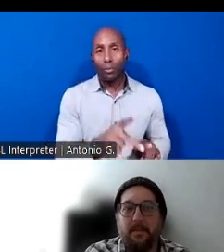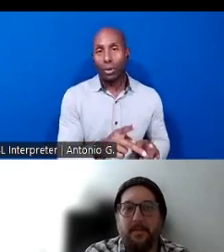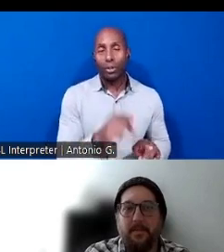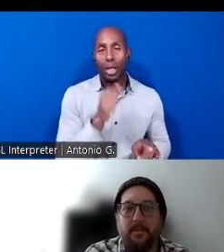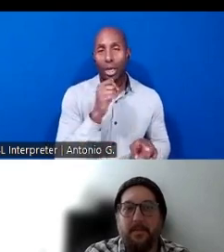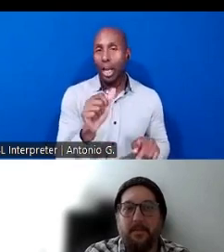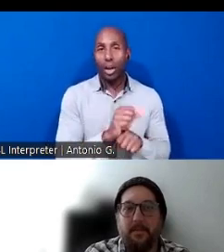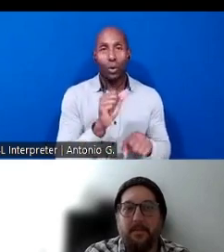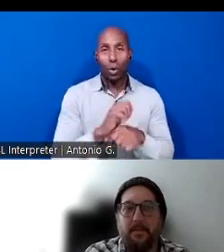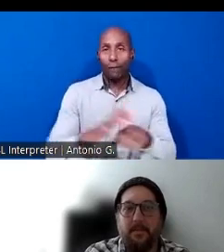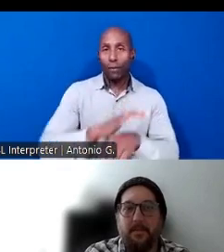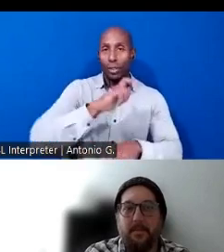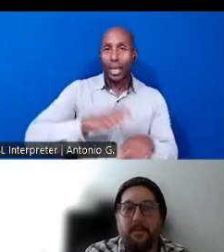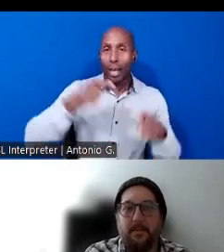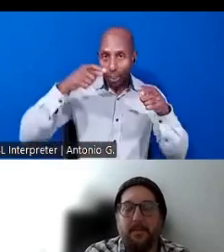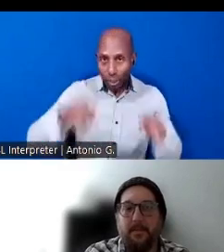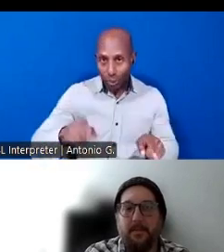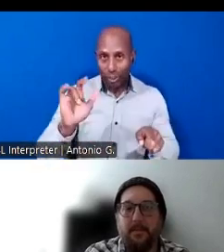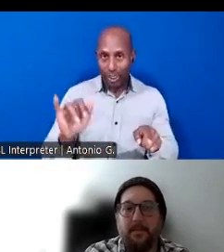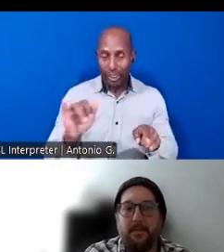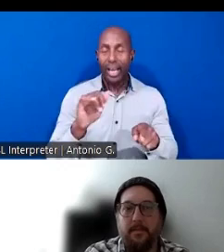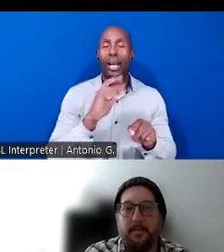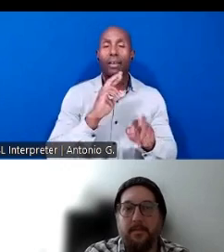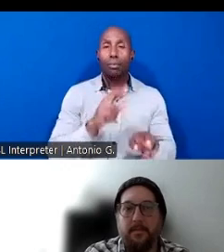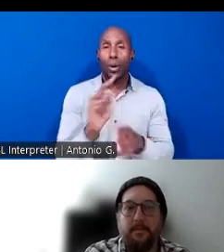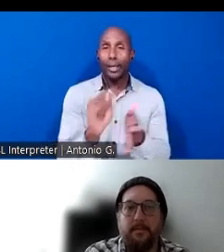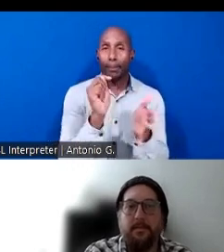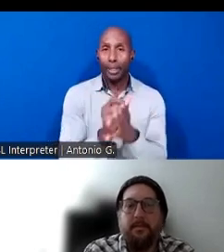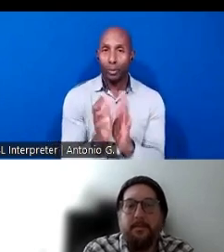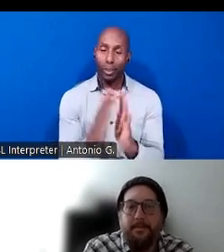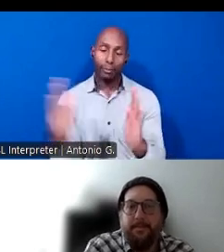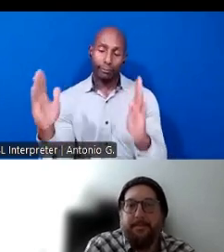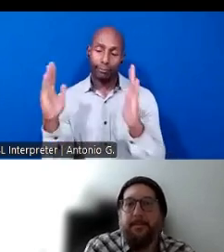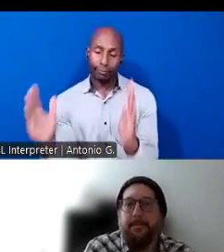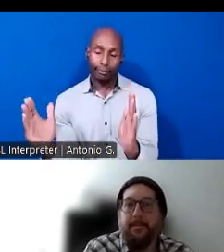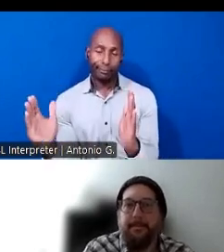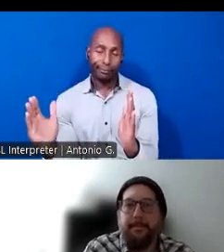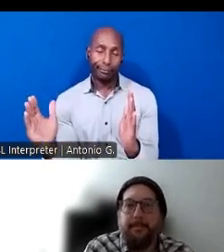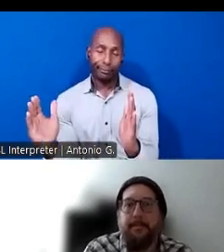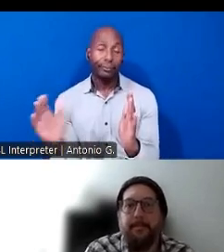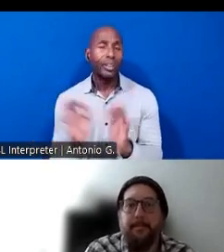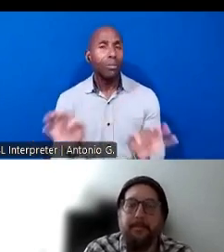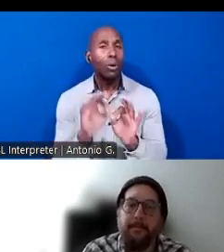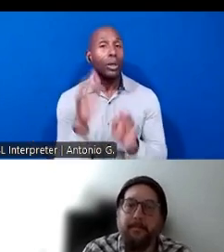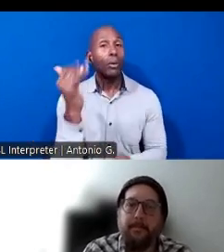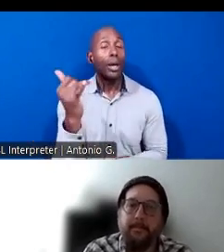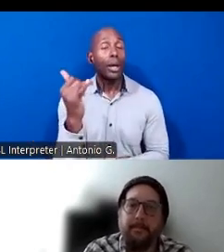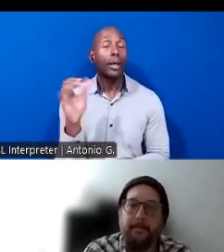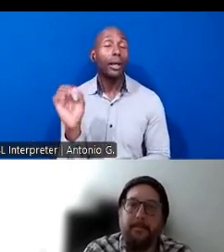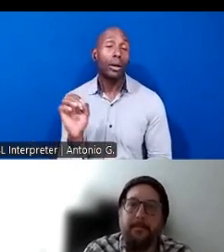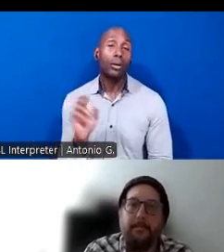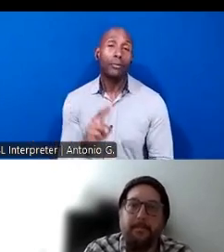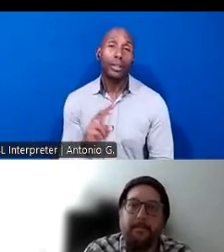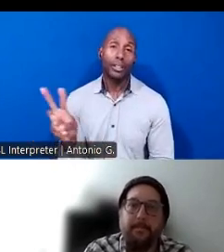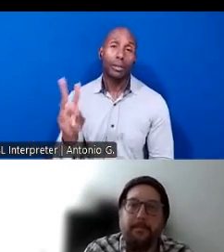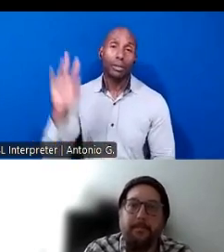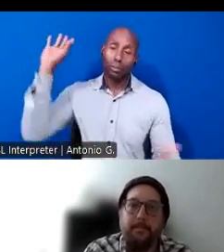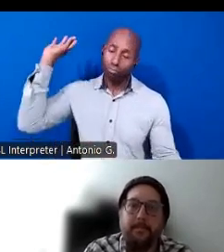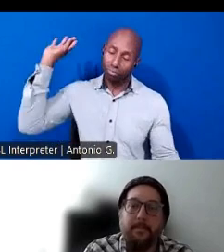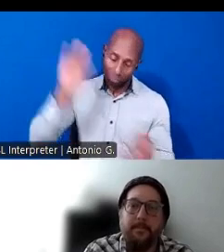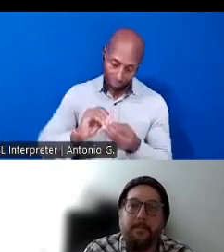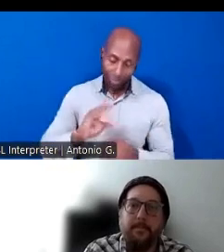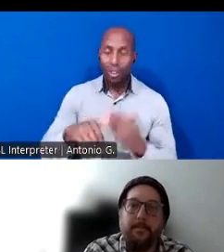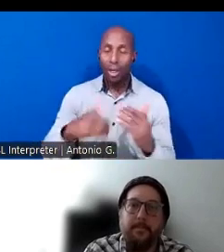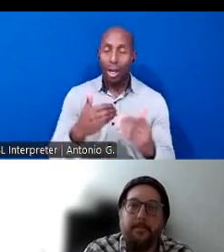the reporting period. And this is important because OVW aggregates all of the reported staff